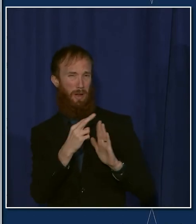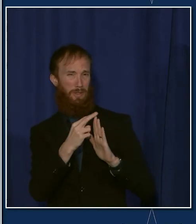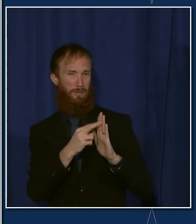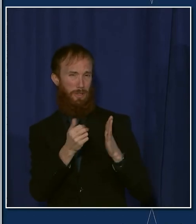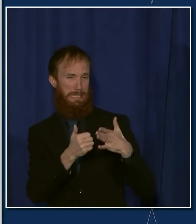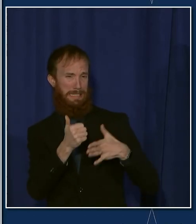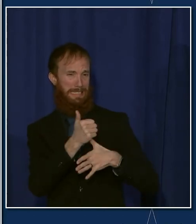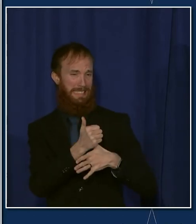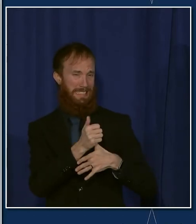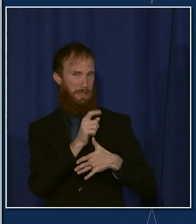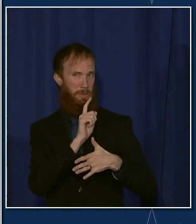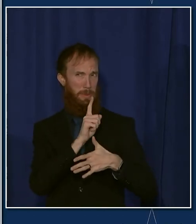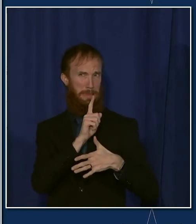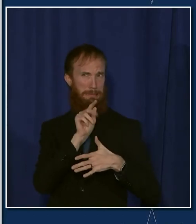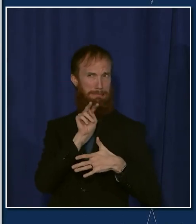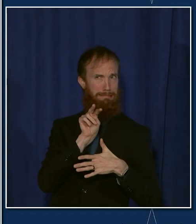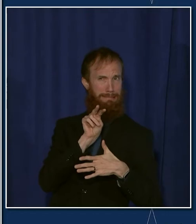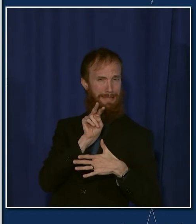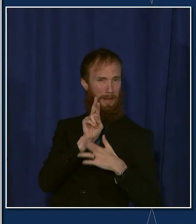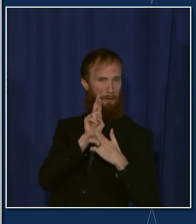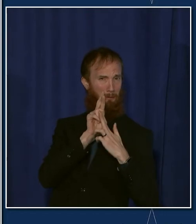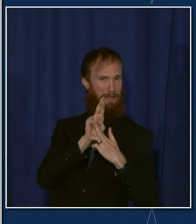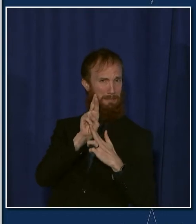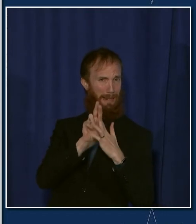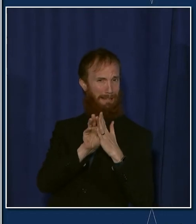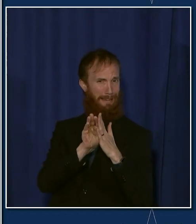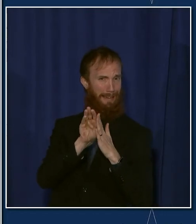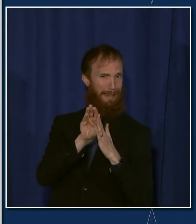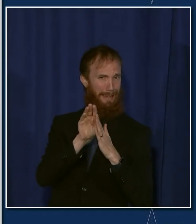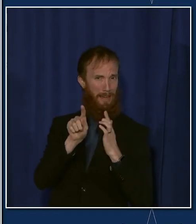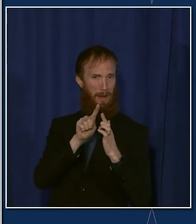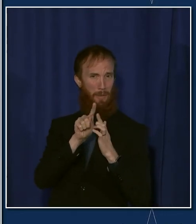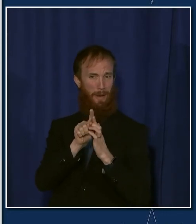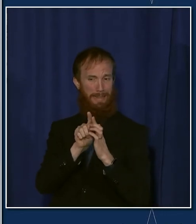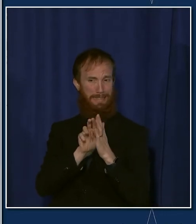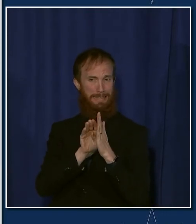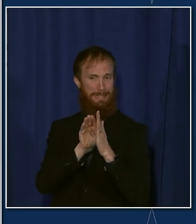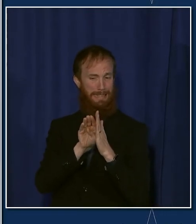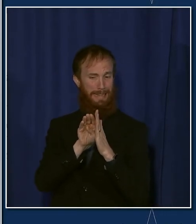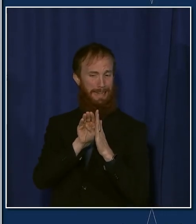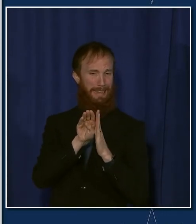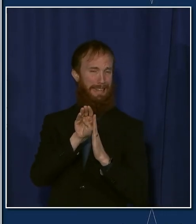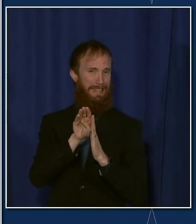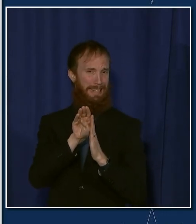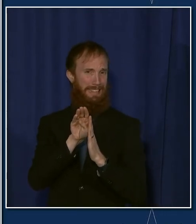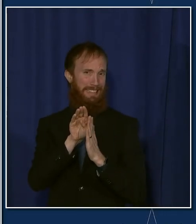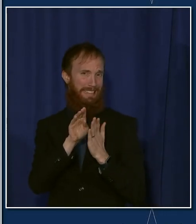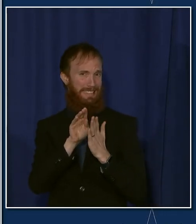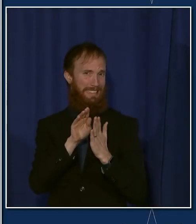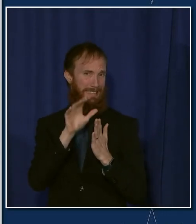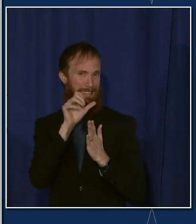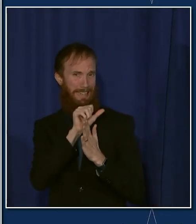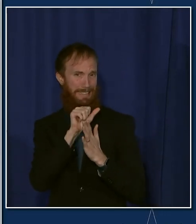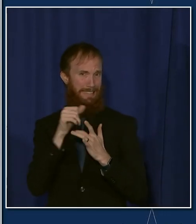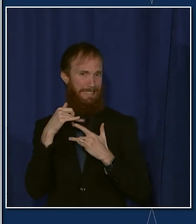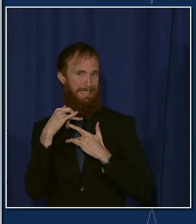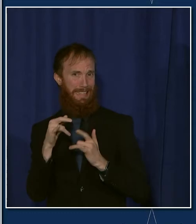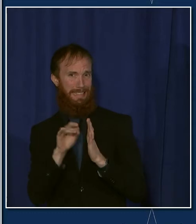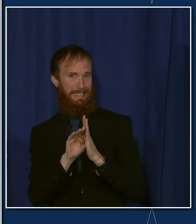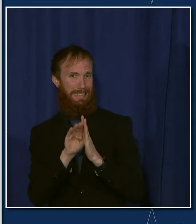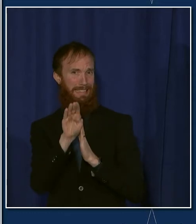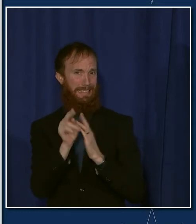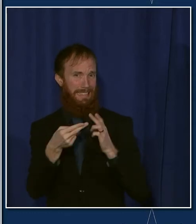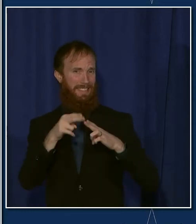respect the curve. When the curve is going up, it's likely to continue to increase, and it's not the best moment to pull